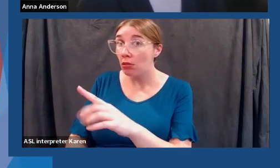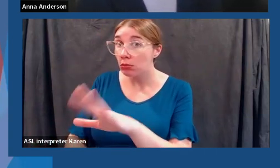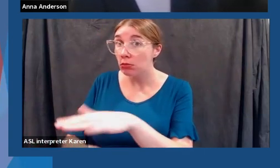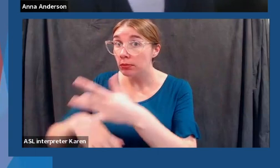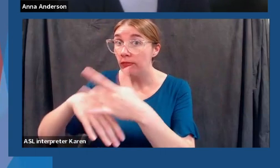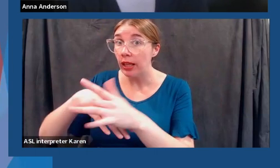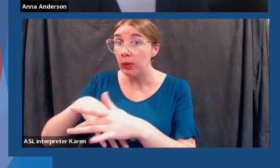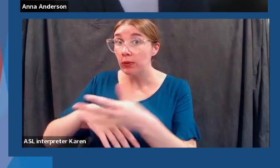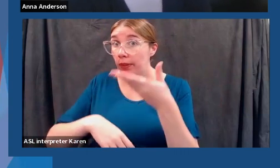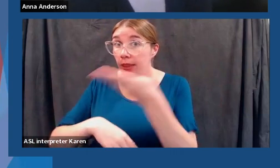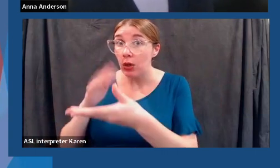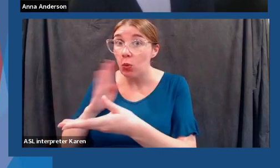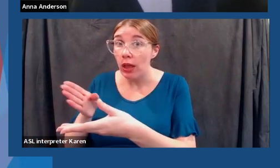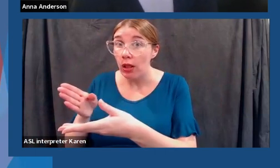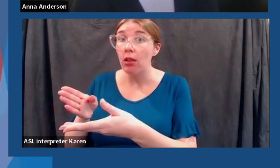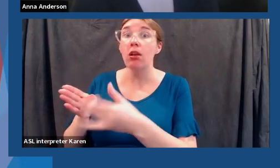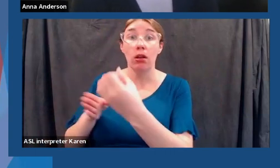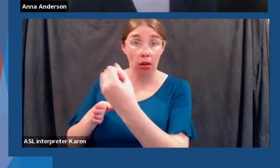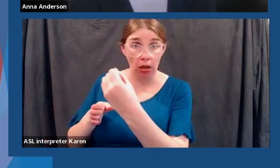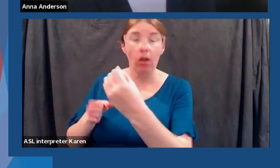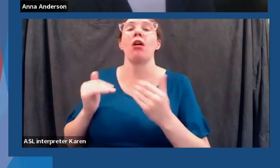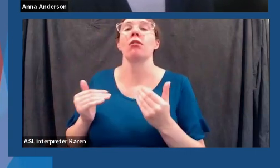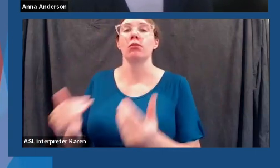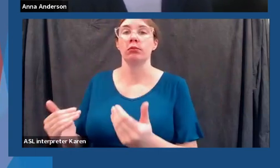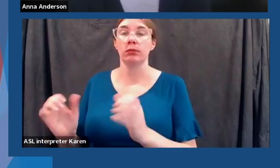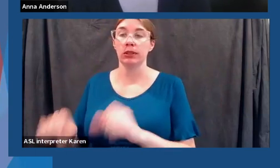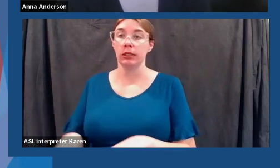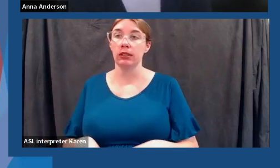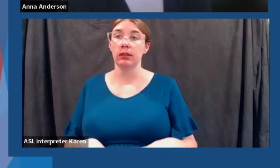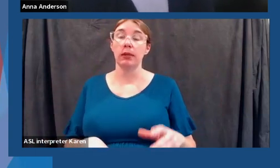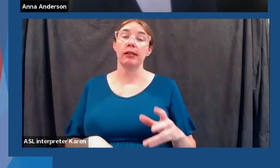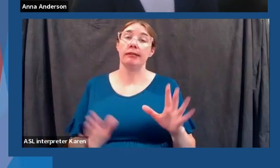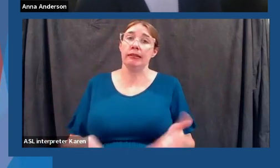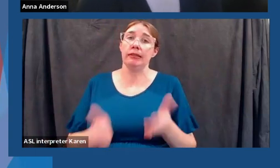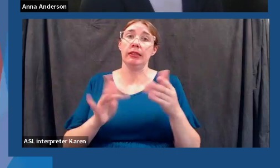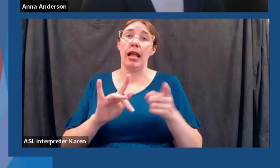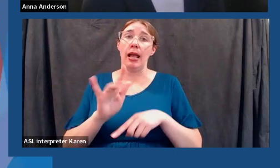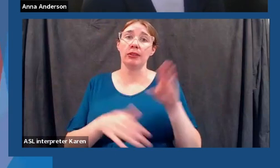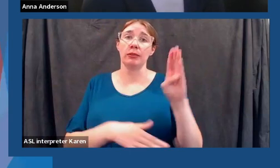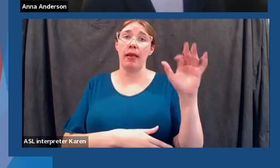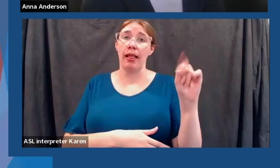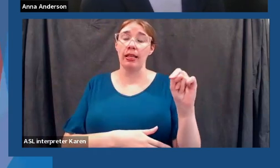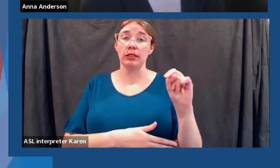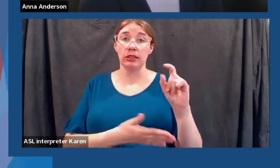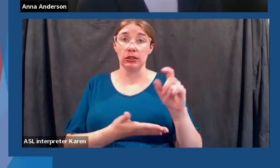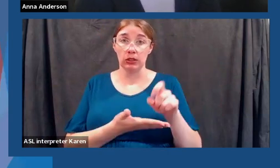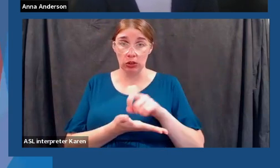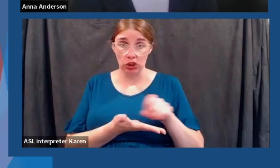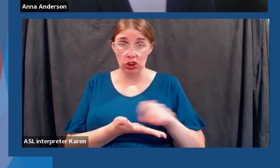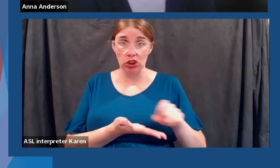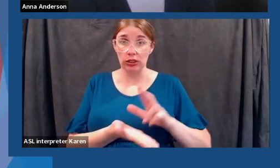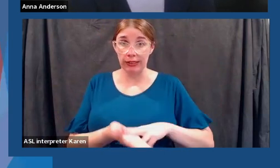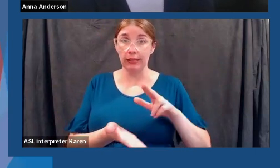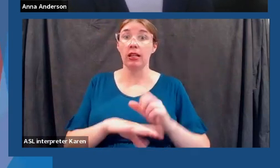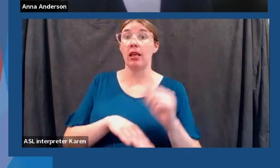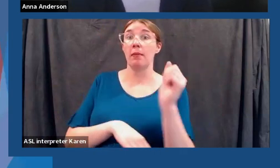We encourage people to do their absentee ballots and return them ASAP. Janet mentioned there are pretty tight